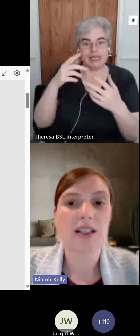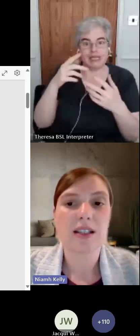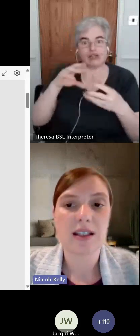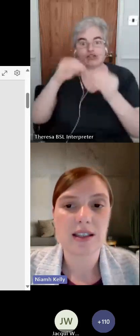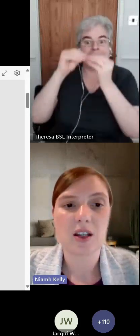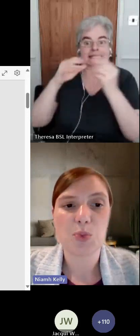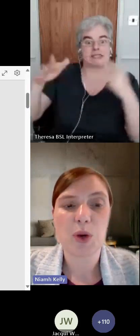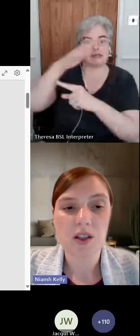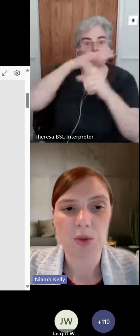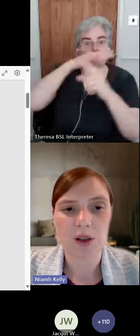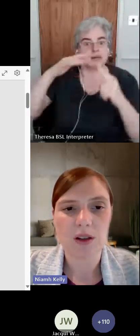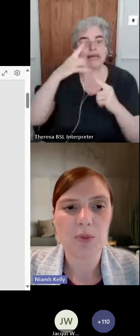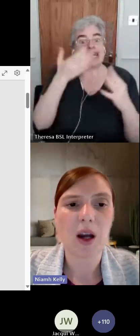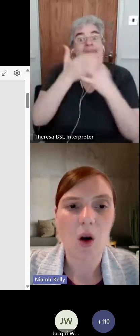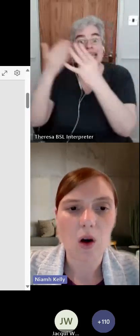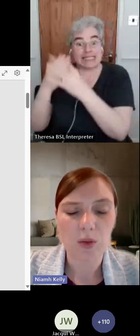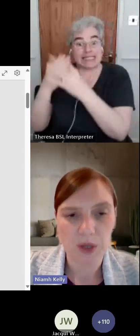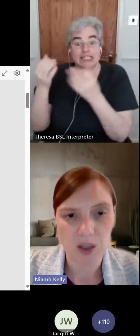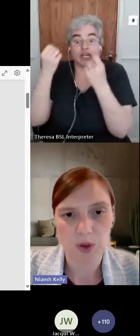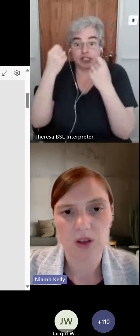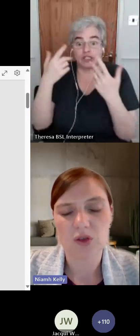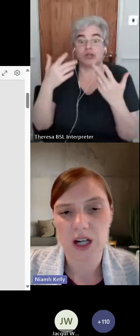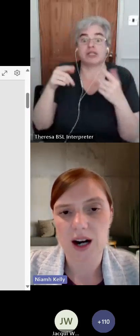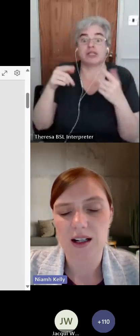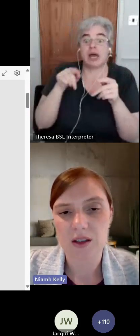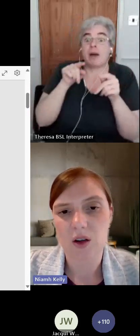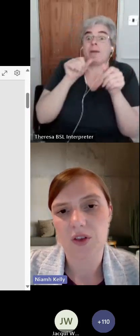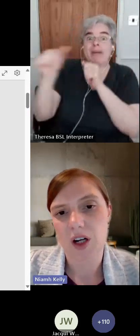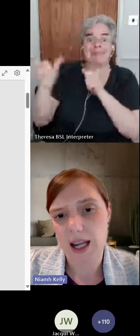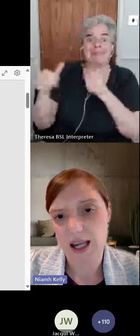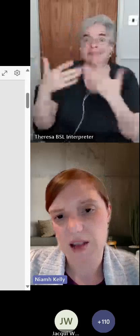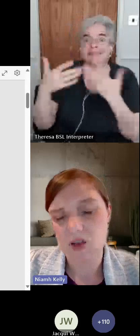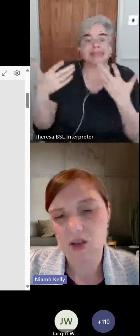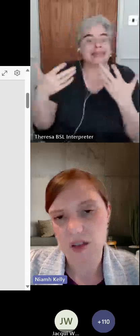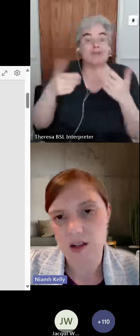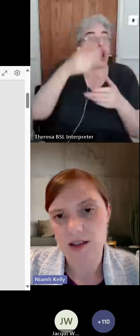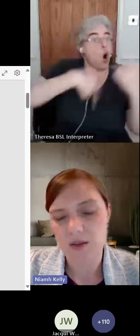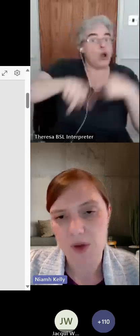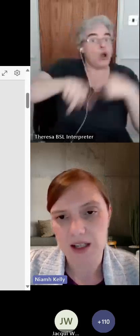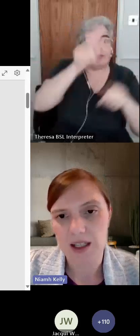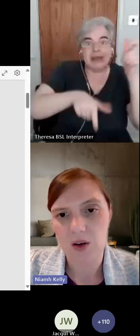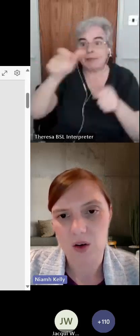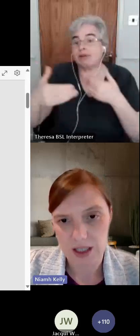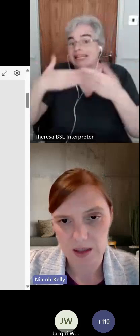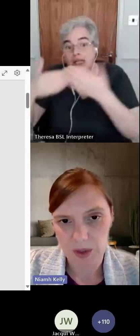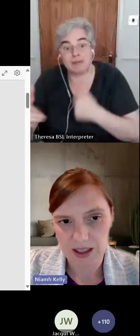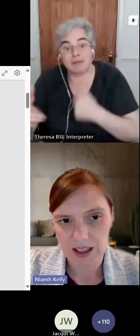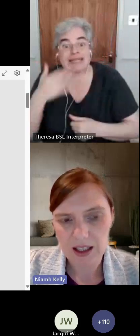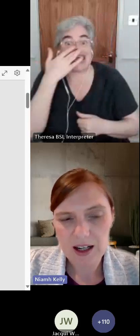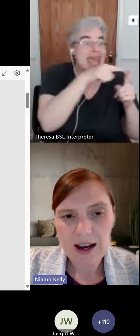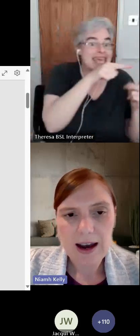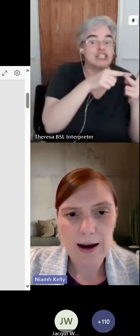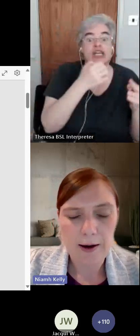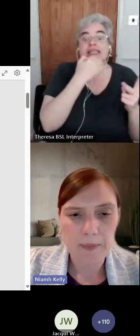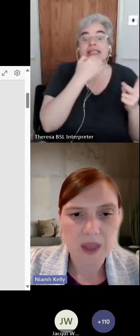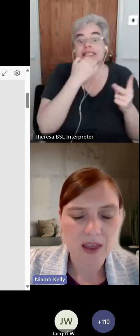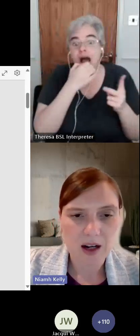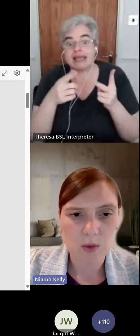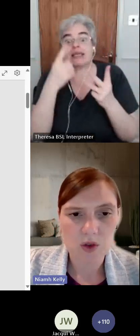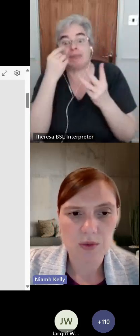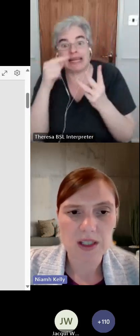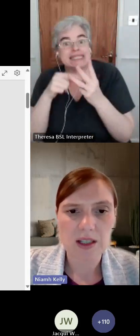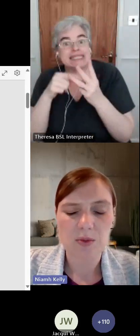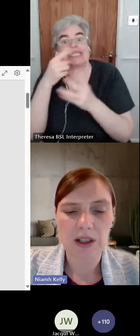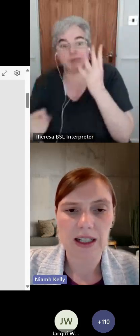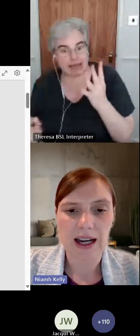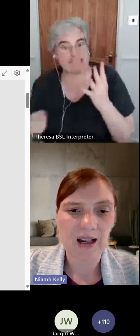to the greatest extent possible by all people, regardless of their age, size, ability, or disability. And